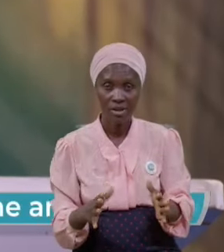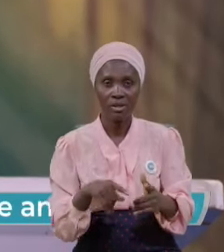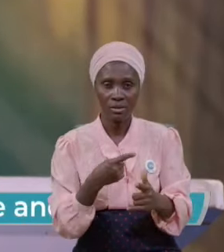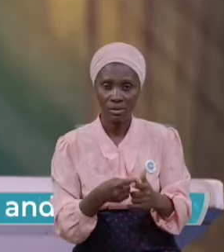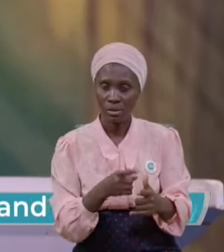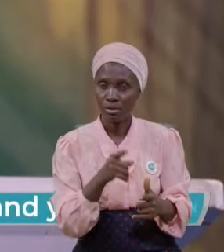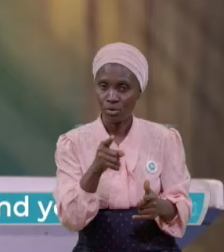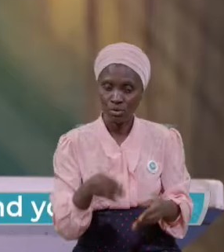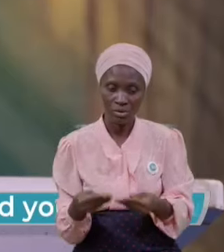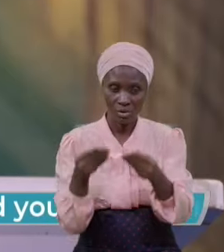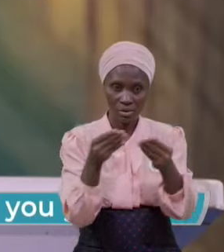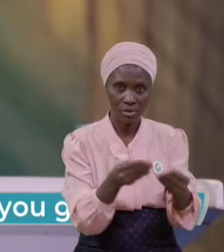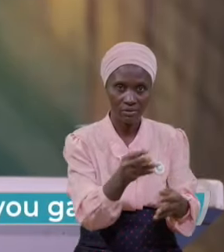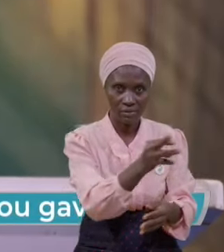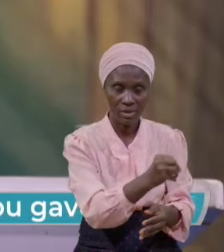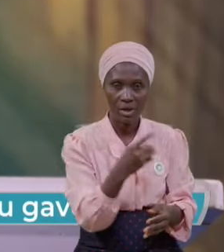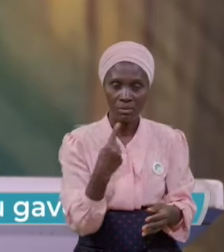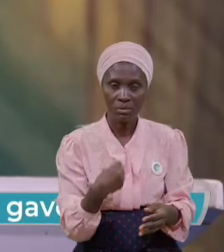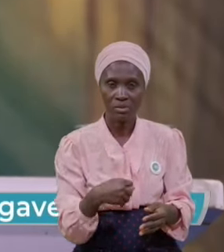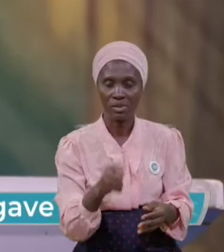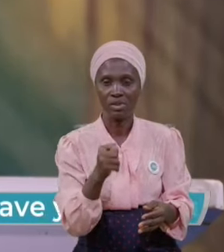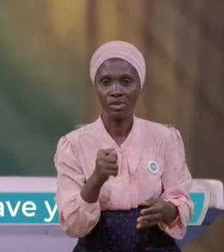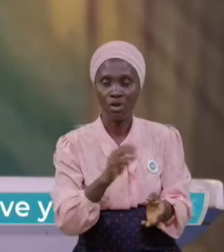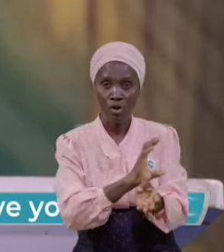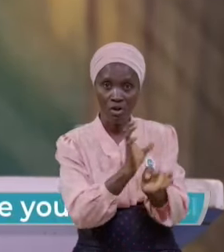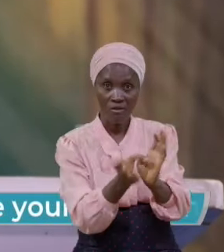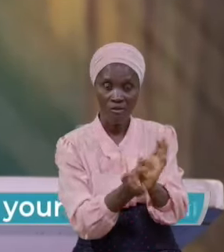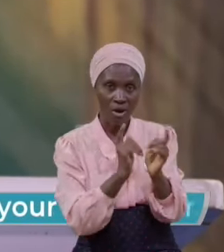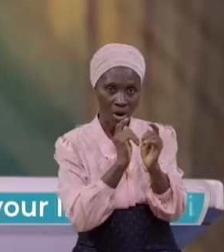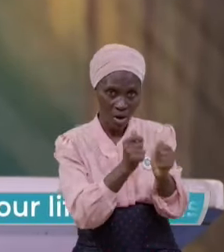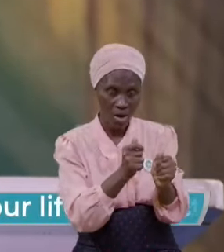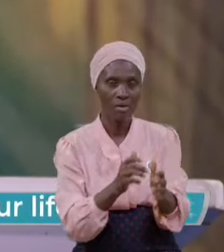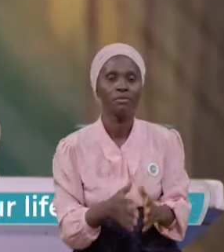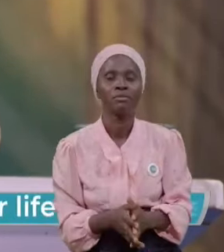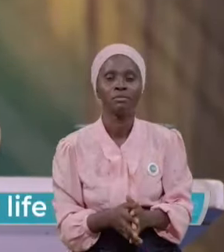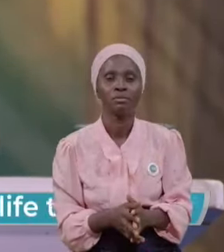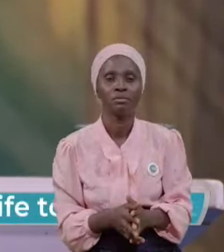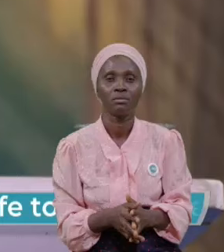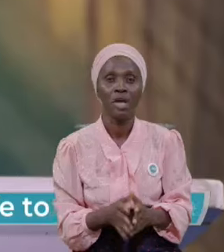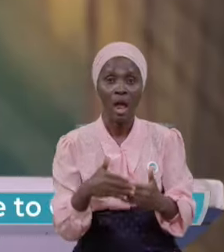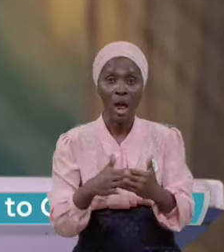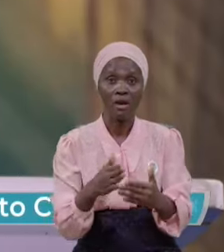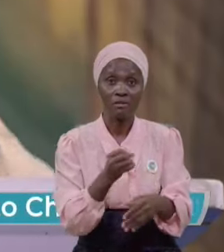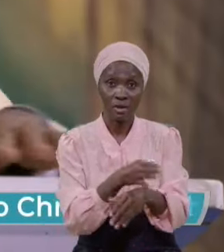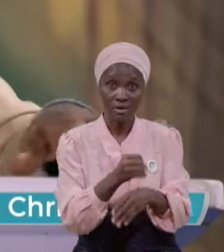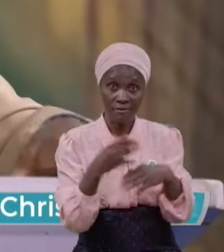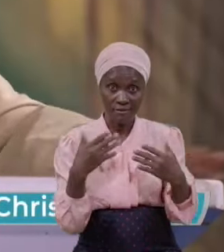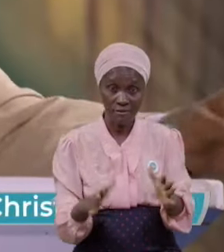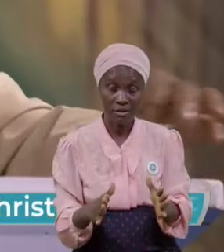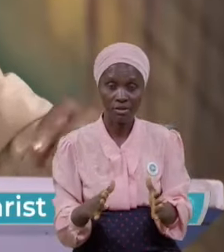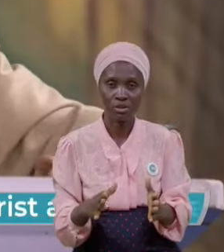And do not return to your seat after counseling. Remain with the people so that you can be able to help